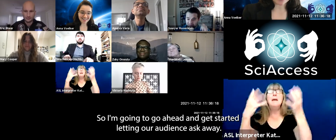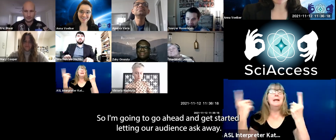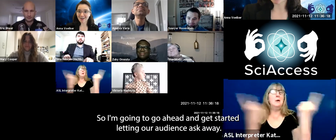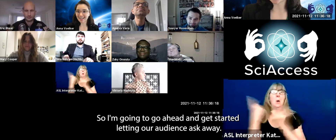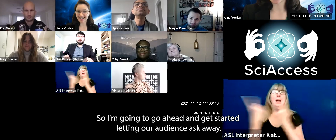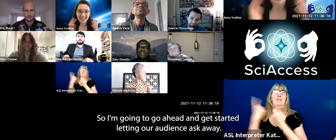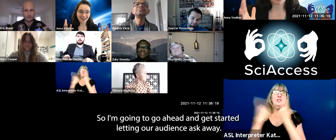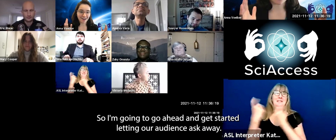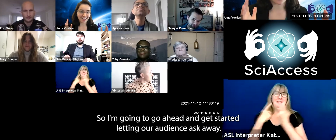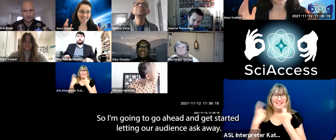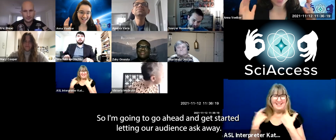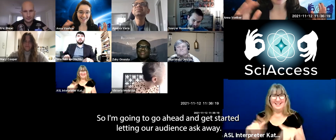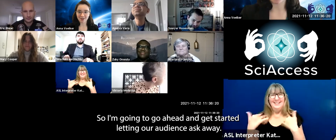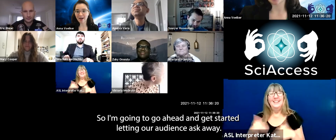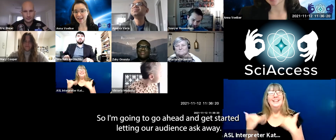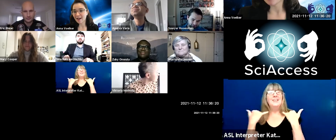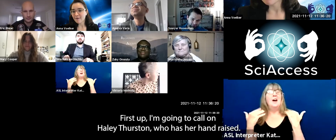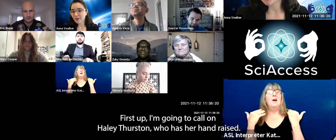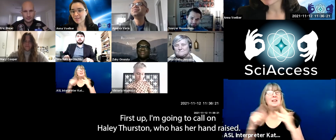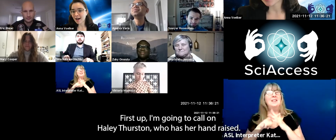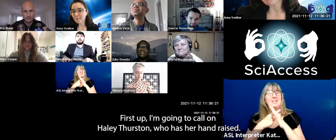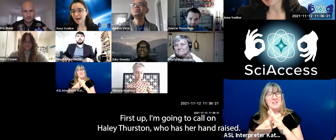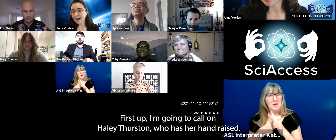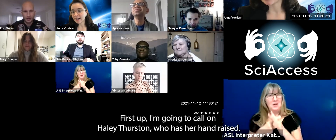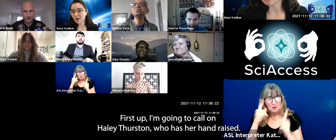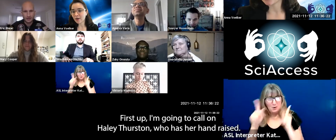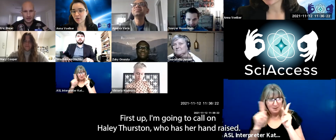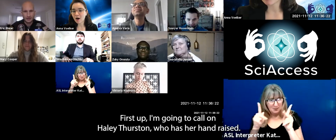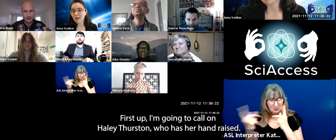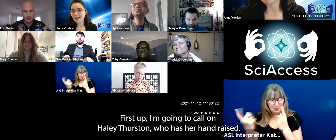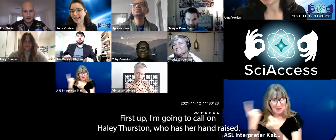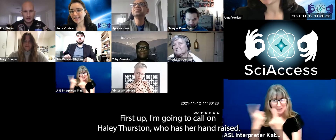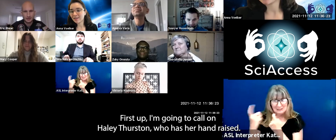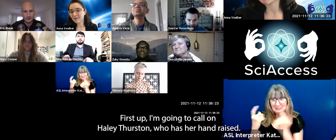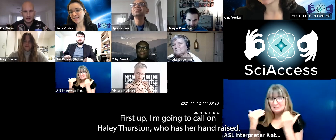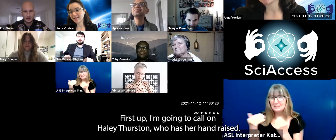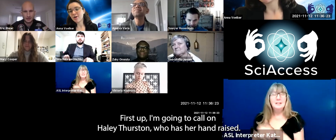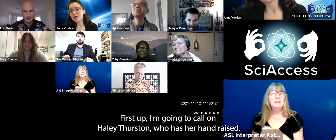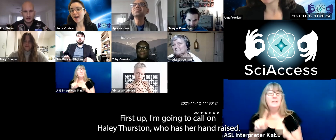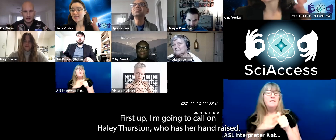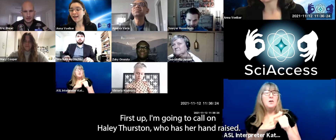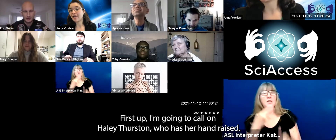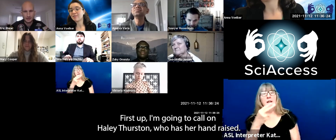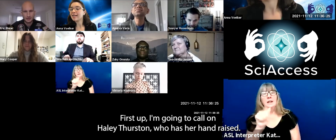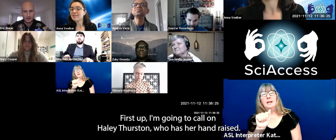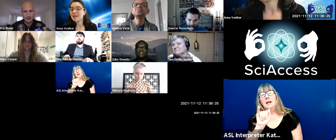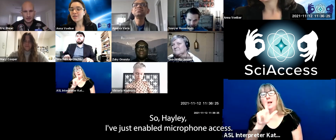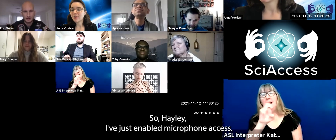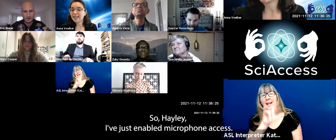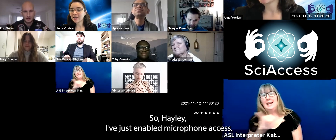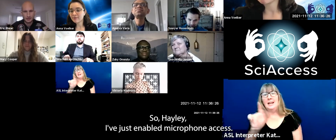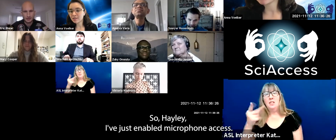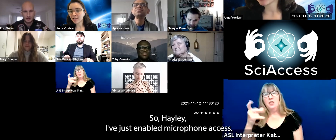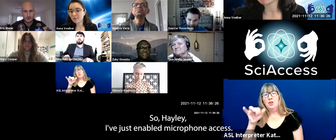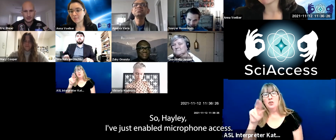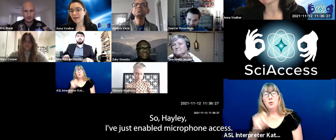ahead and get started, letting our audience ask away. First up, I'm going to call on Haley Thurston, who has her hand raised. So